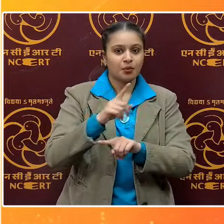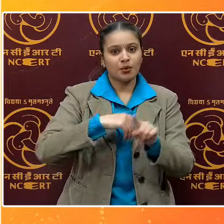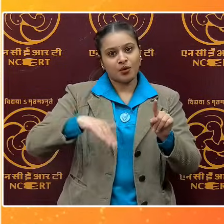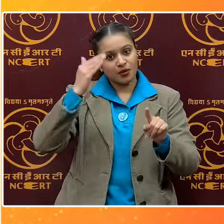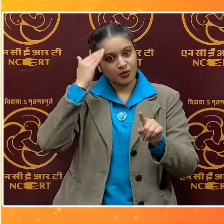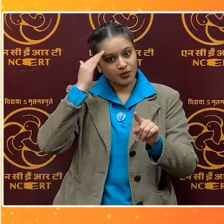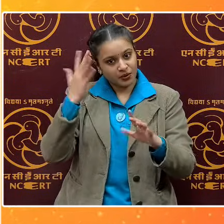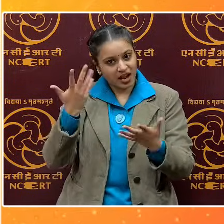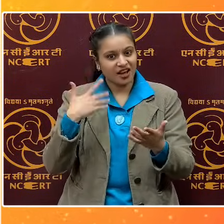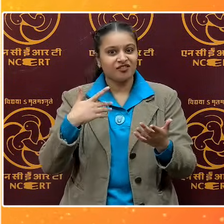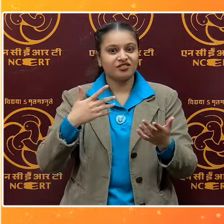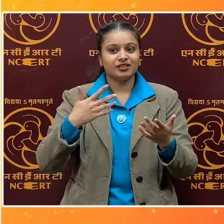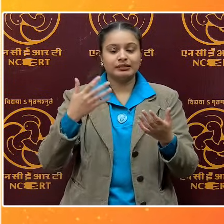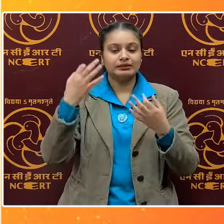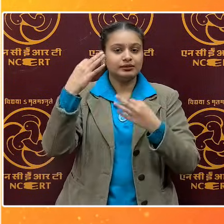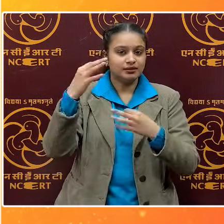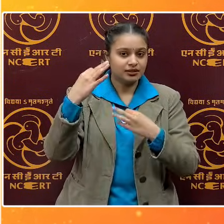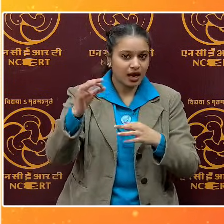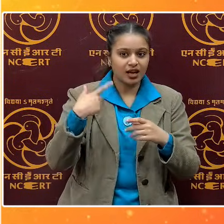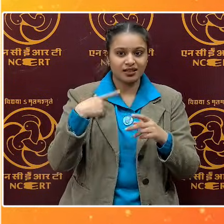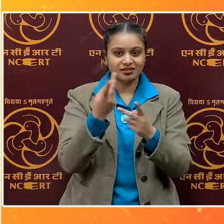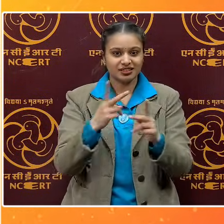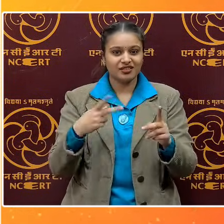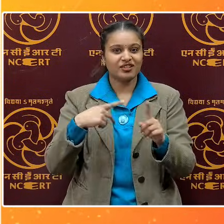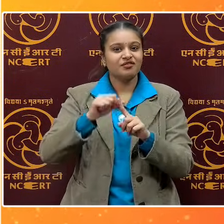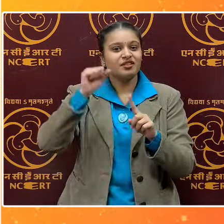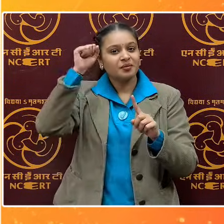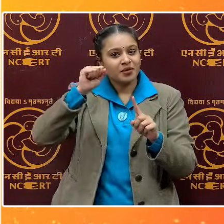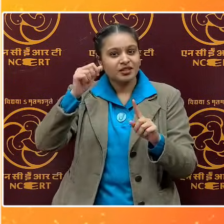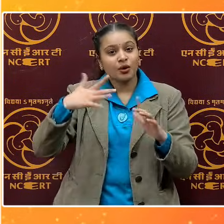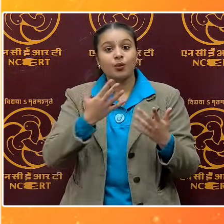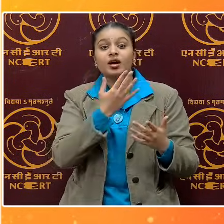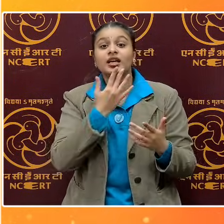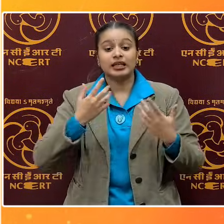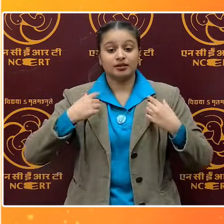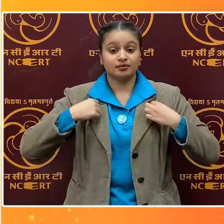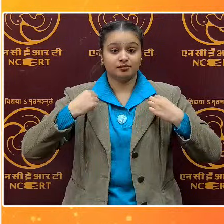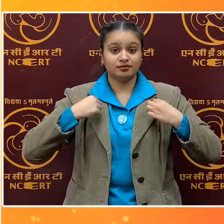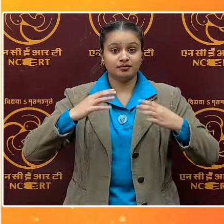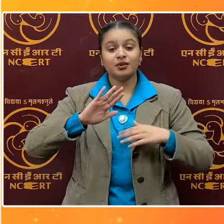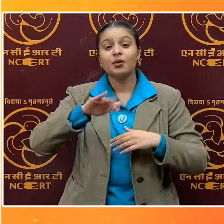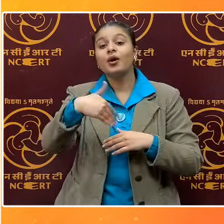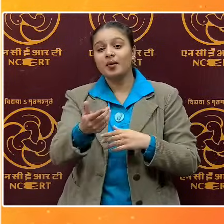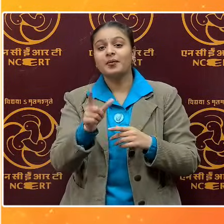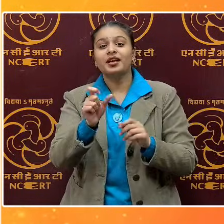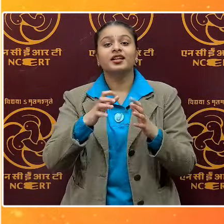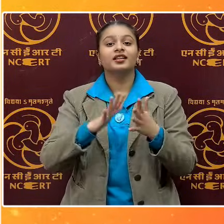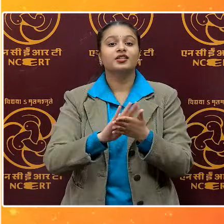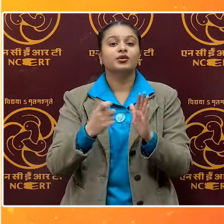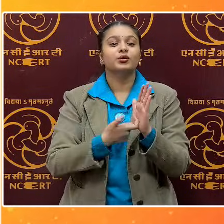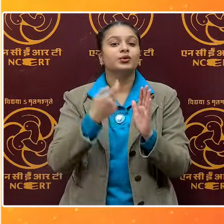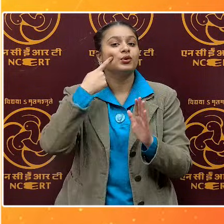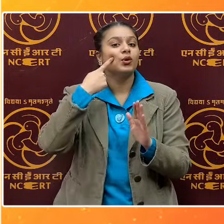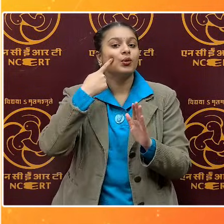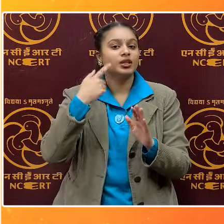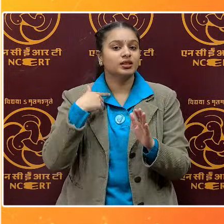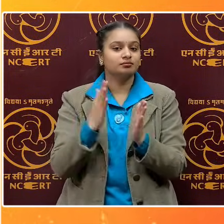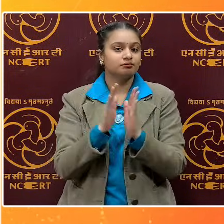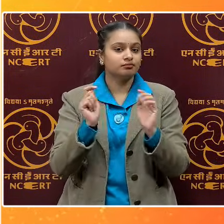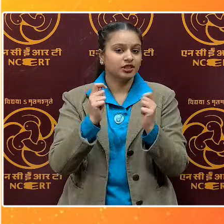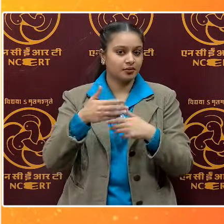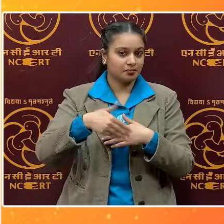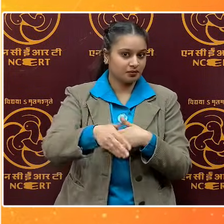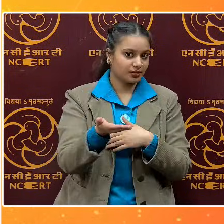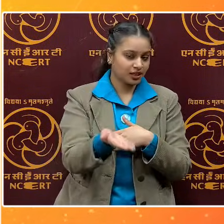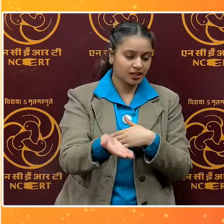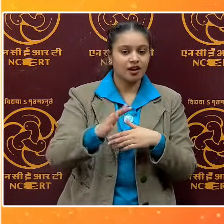know Gidda dance, Bhangra from there, And and we will colourful dresses. Yes, Celebrating Lodi soon. we'll be Next celebrating Lodi soon. Yeah.